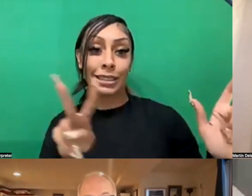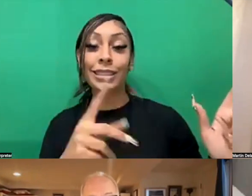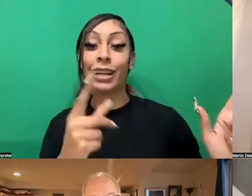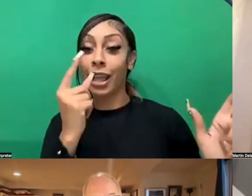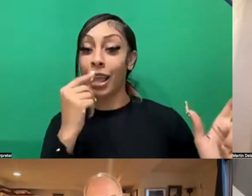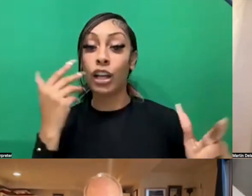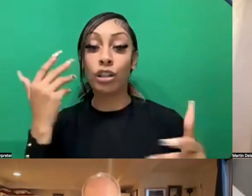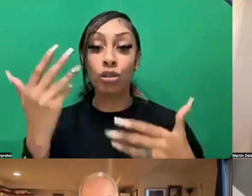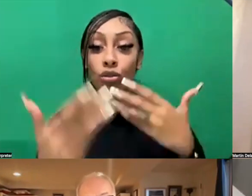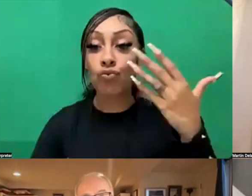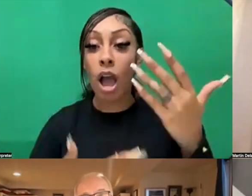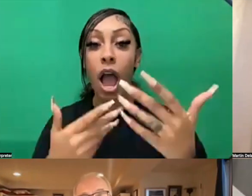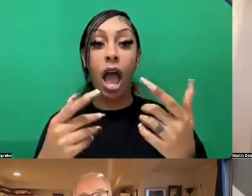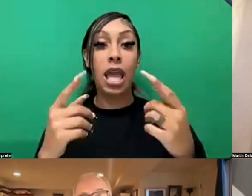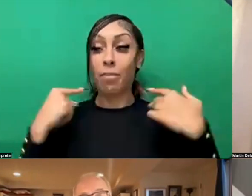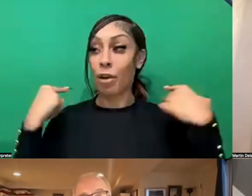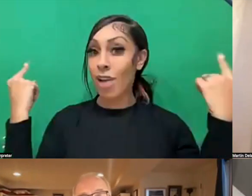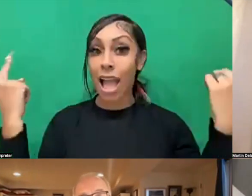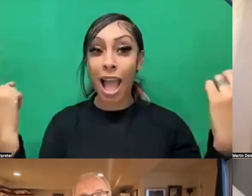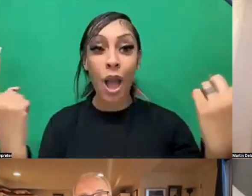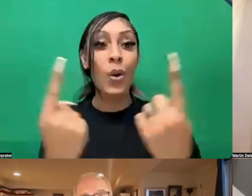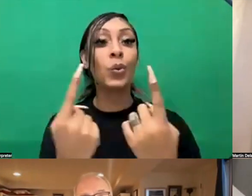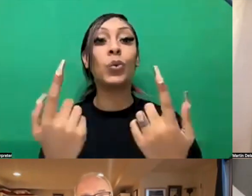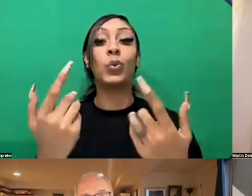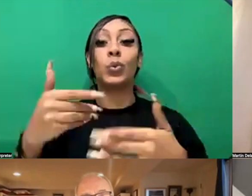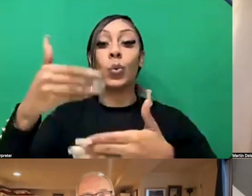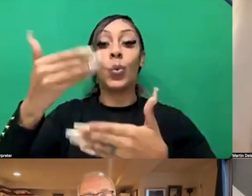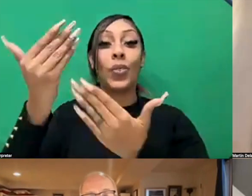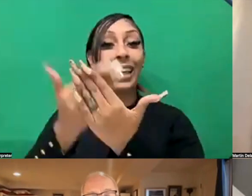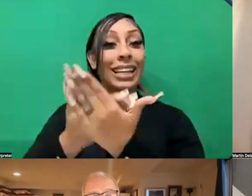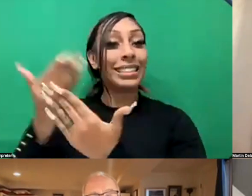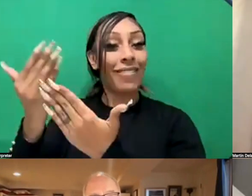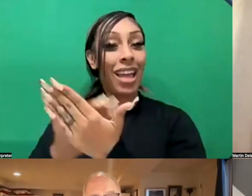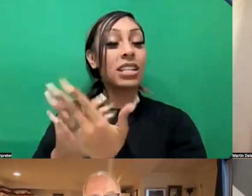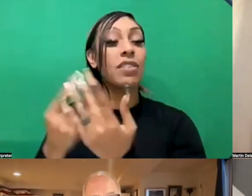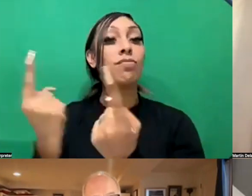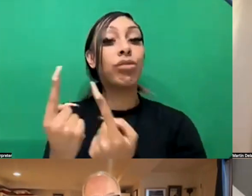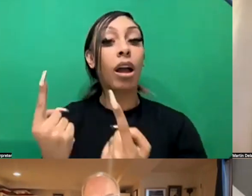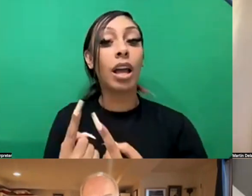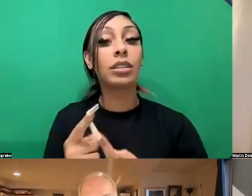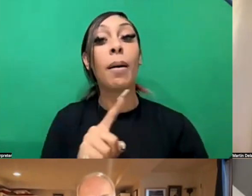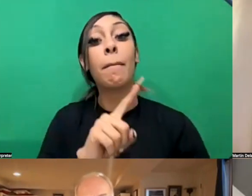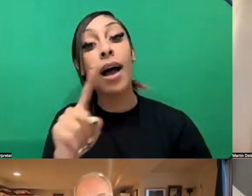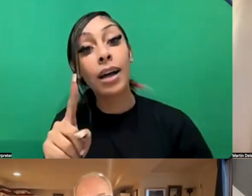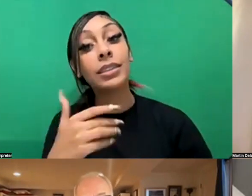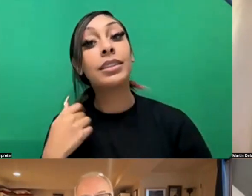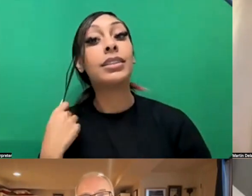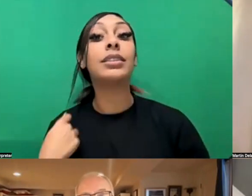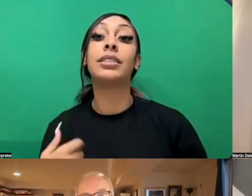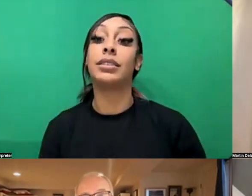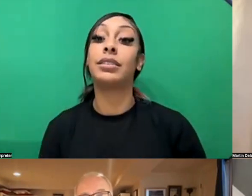the parameters and the interface of a product, but let's admit that